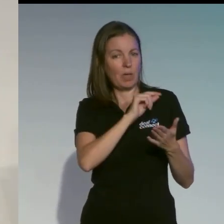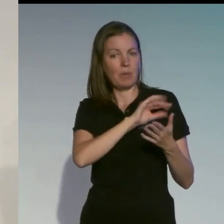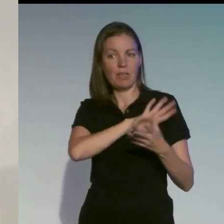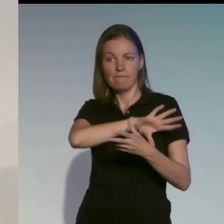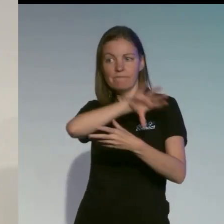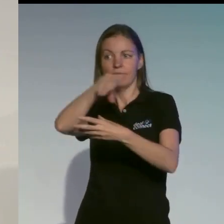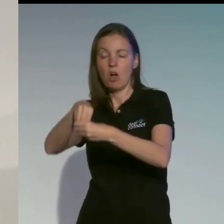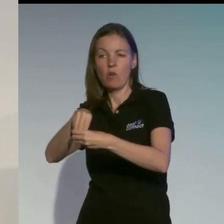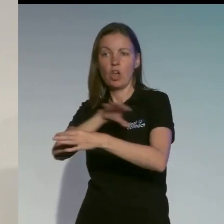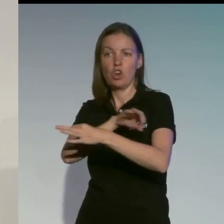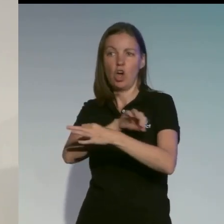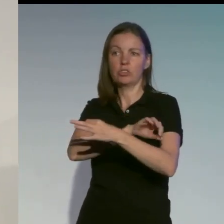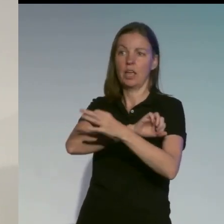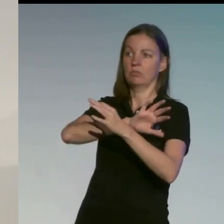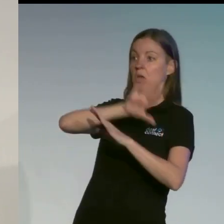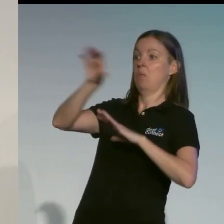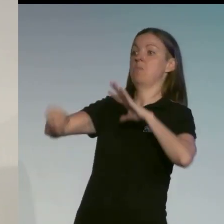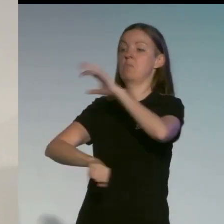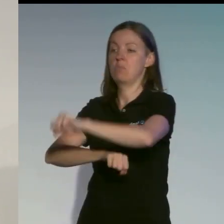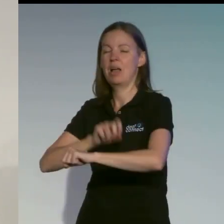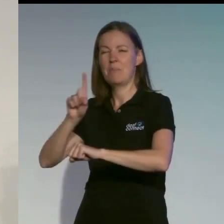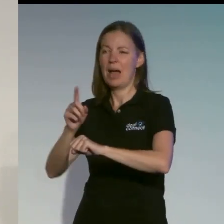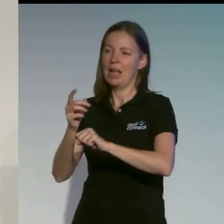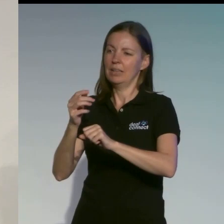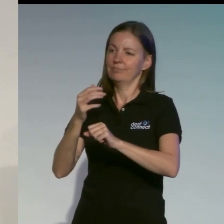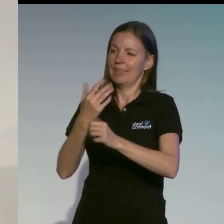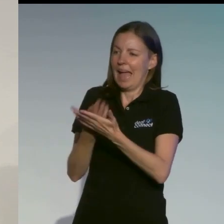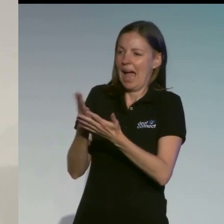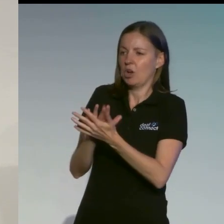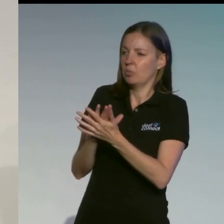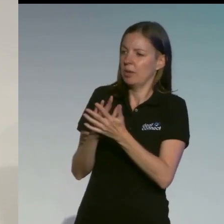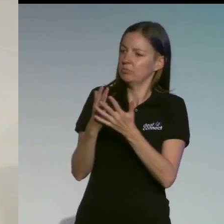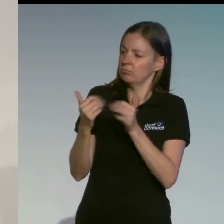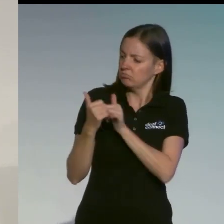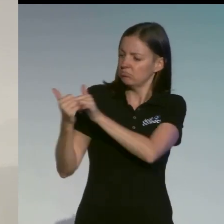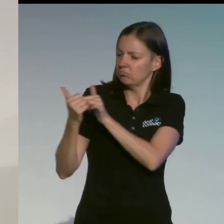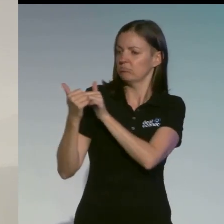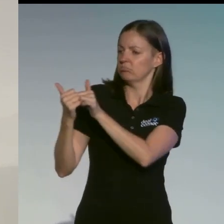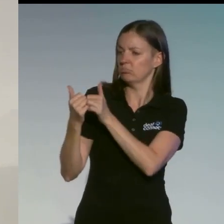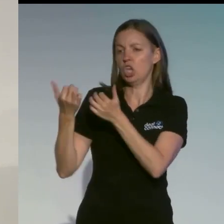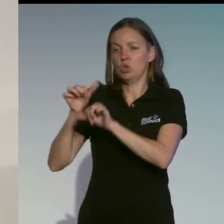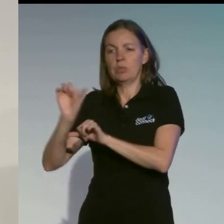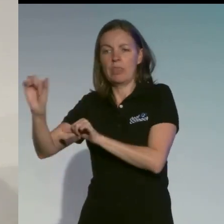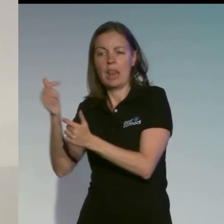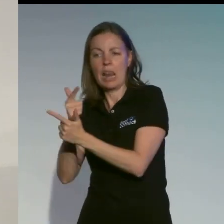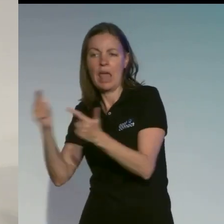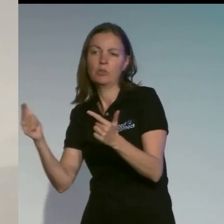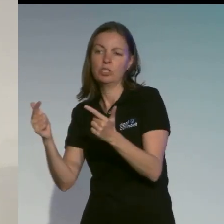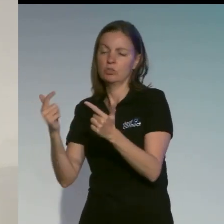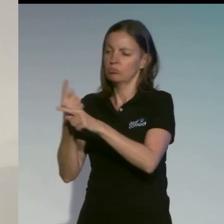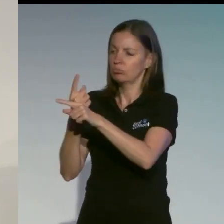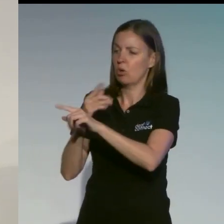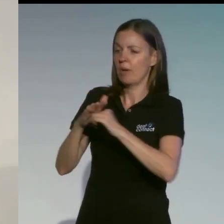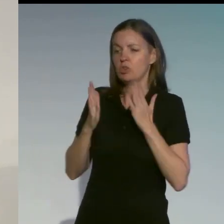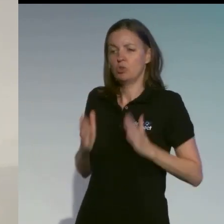top-down way, but how do we speak the language of the people, and sometimes not even use human rights, but rather in a way that we have human rights values and outcomes,